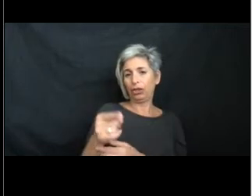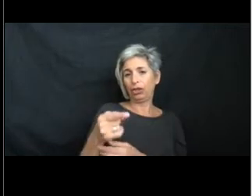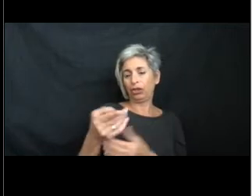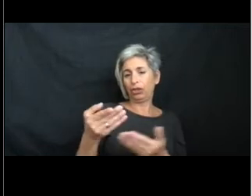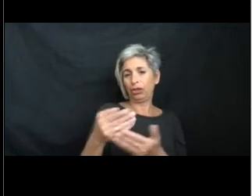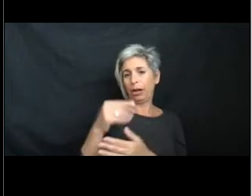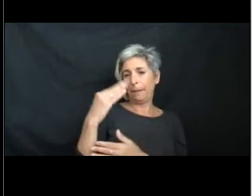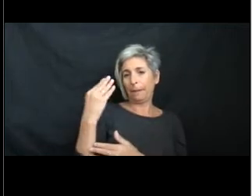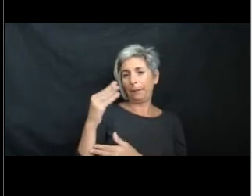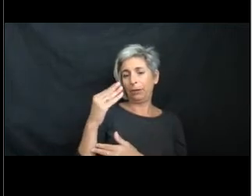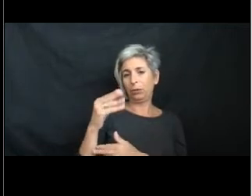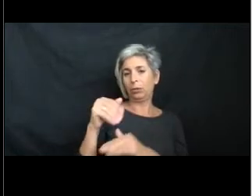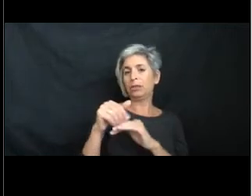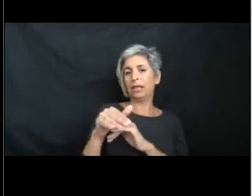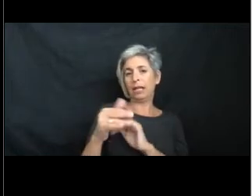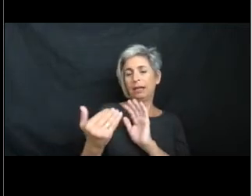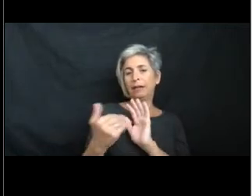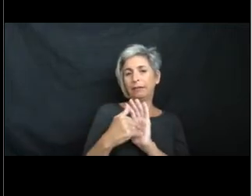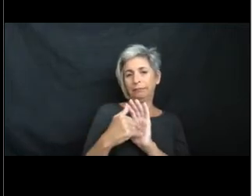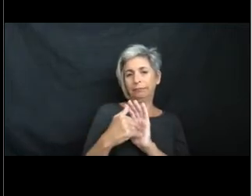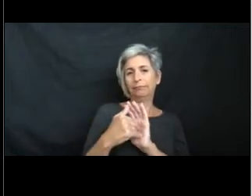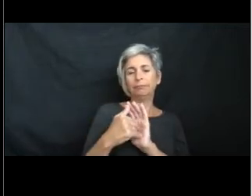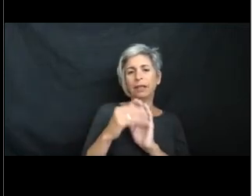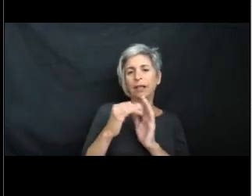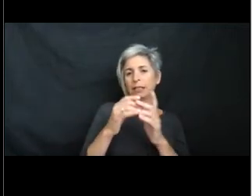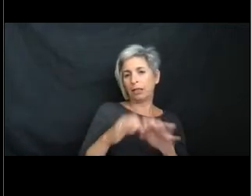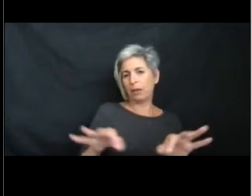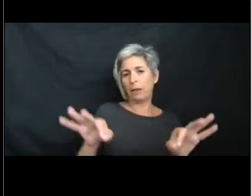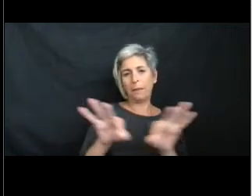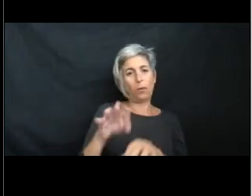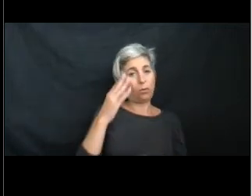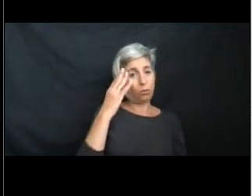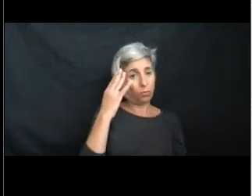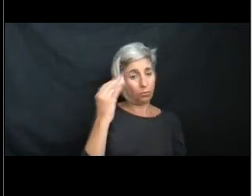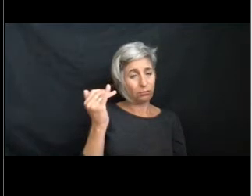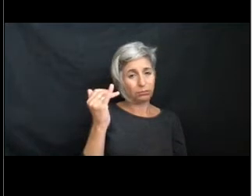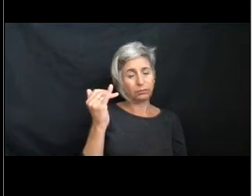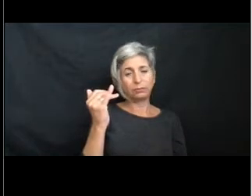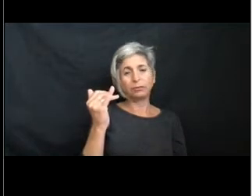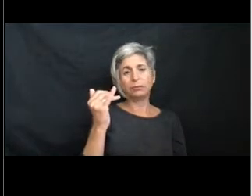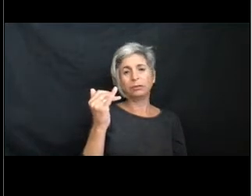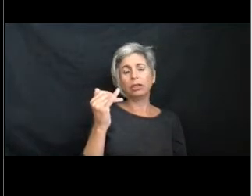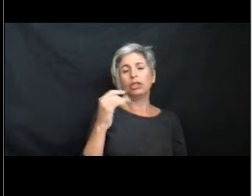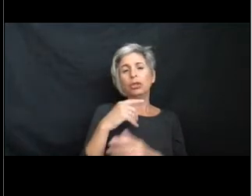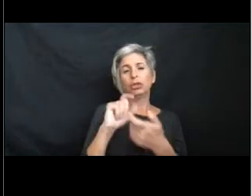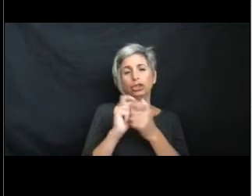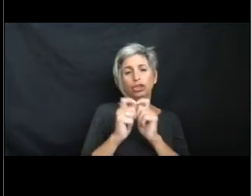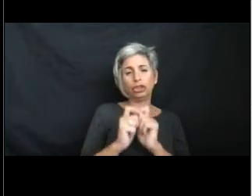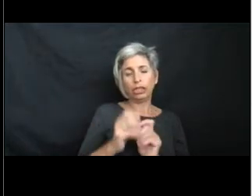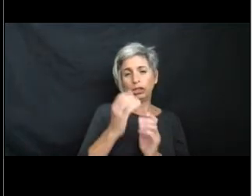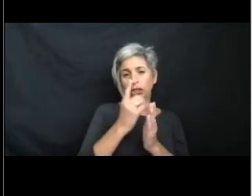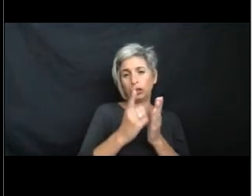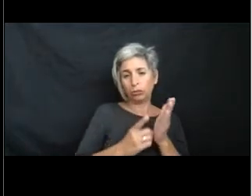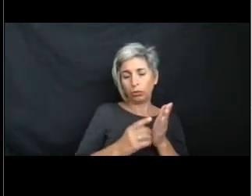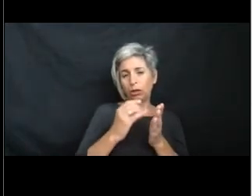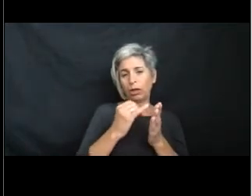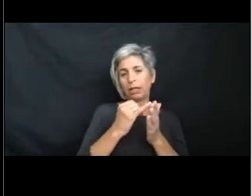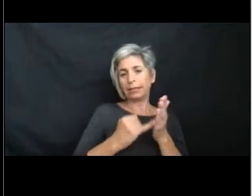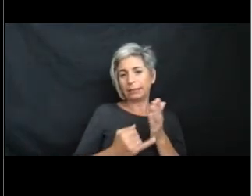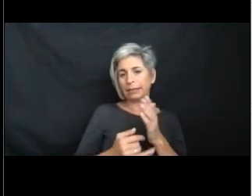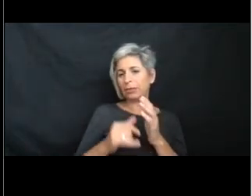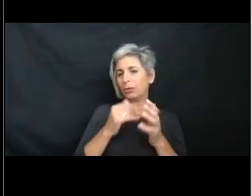through the submission process. This is really important because when you're revising drawings or you're resubmitting drawings, you don't want